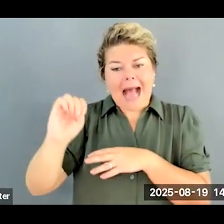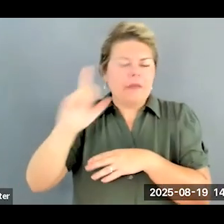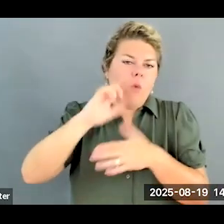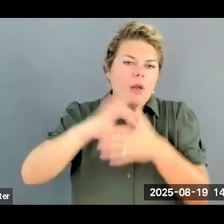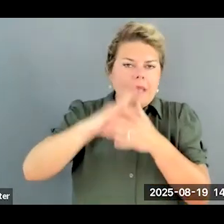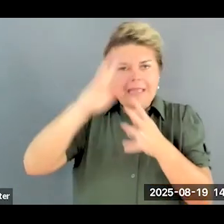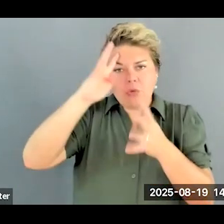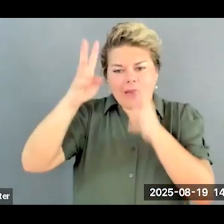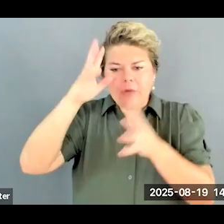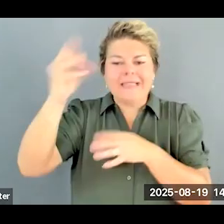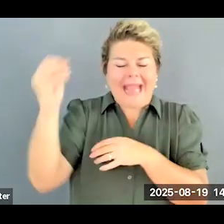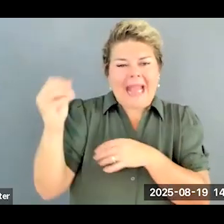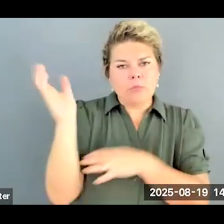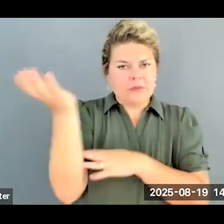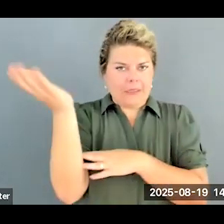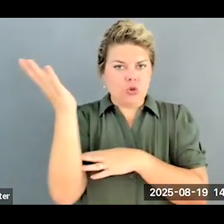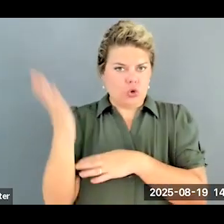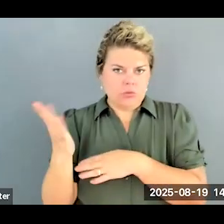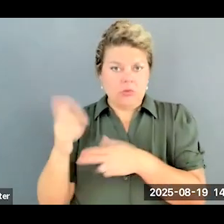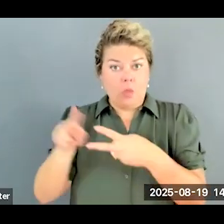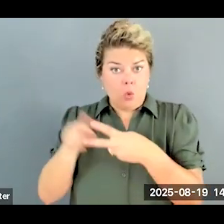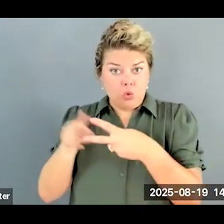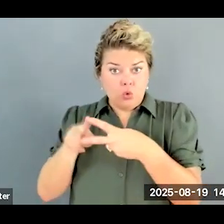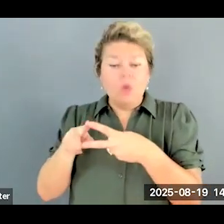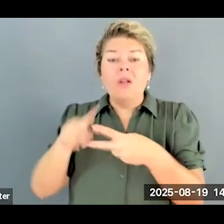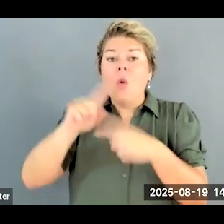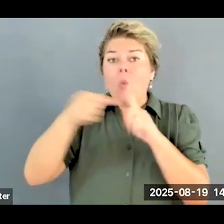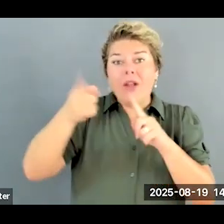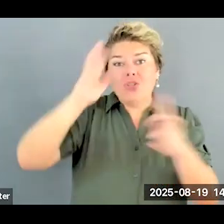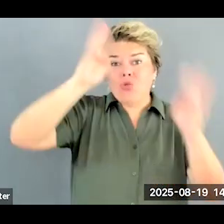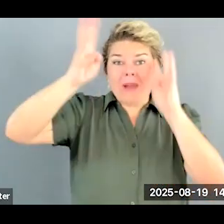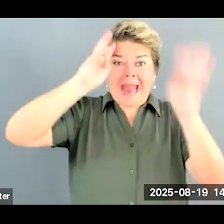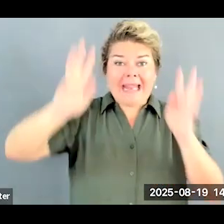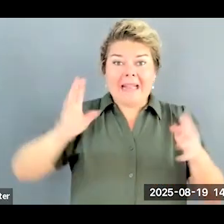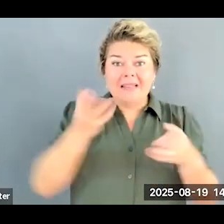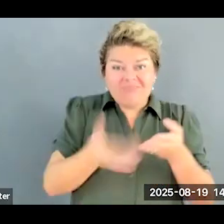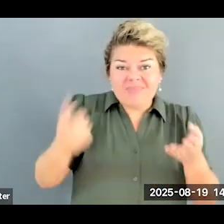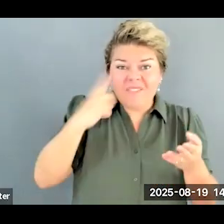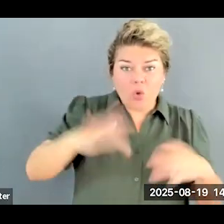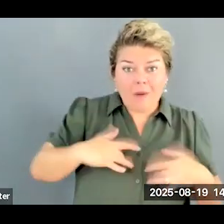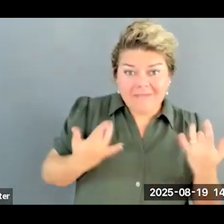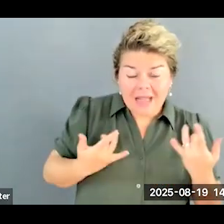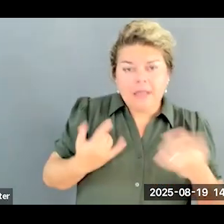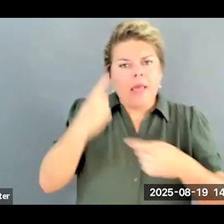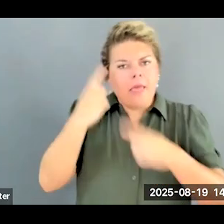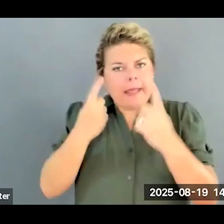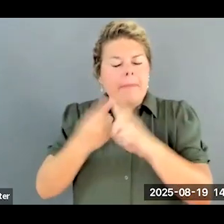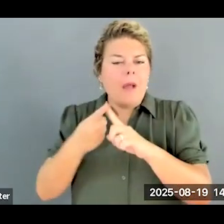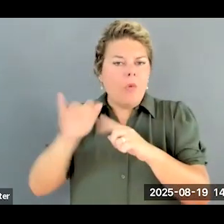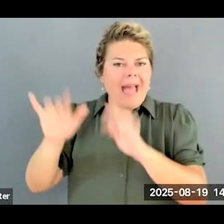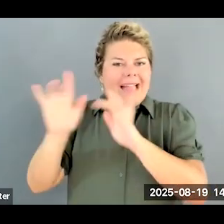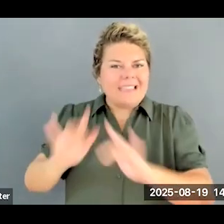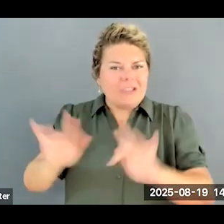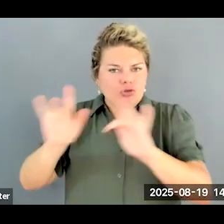presenters. So, in making these items for your event, just consider the content from the digital accessibility segment earlier in